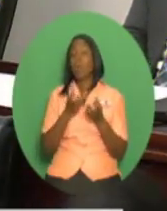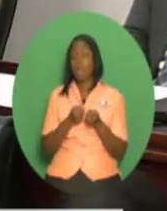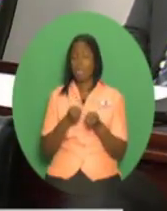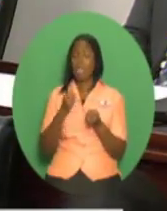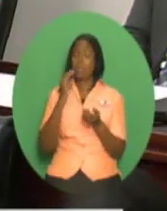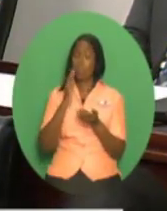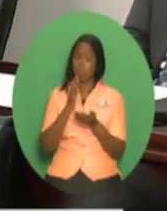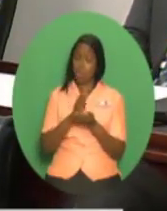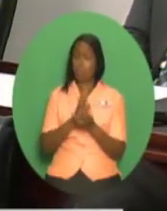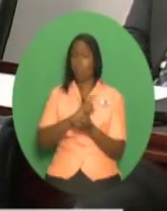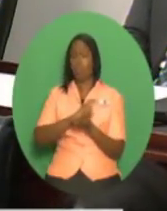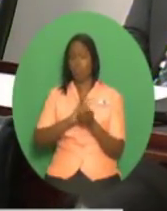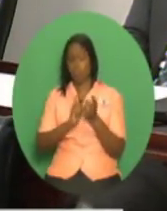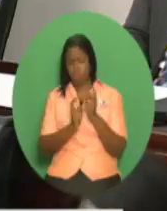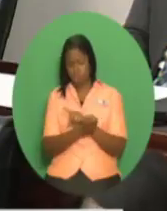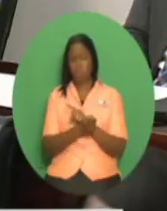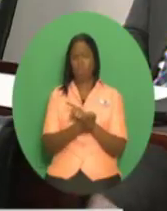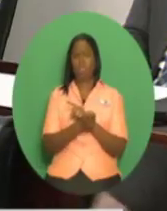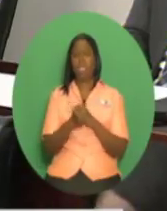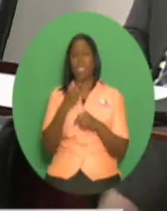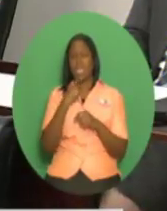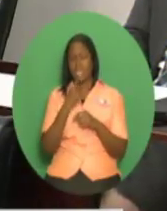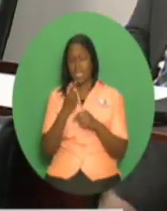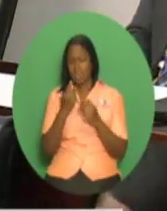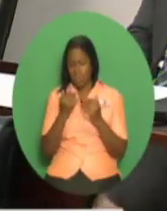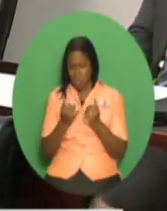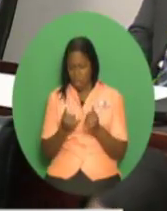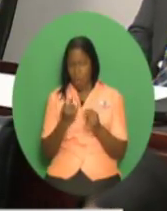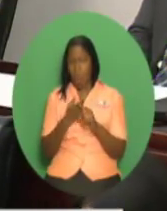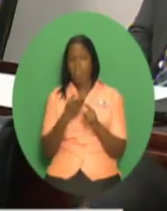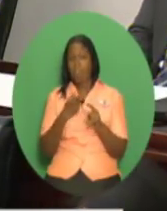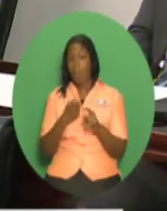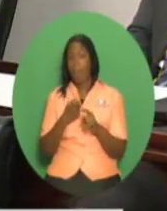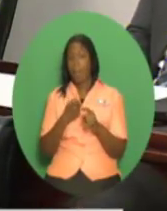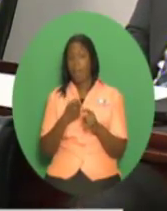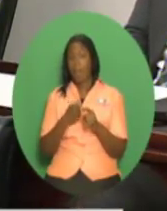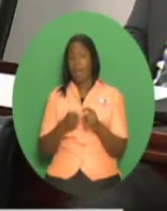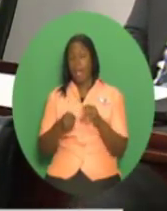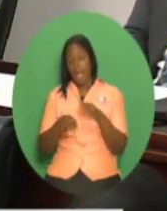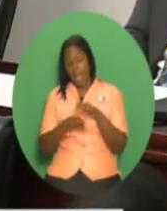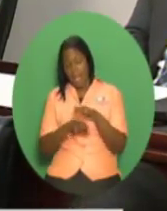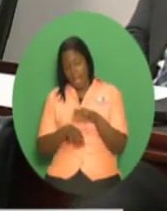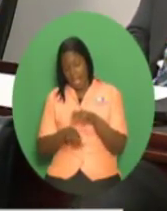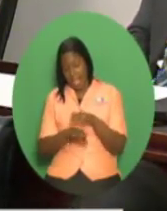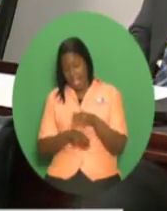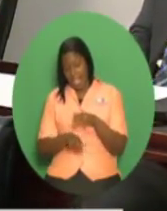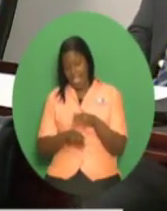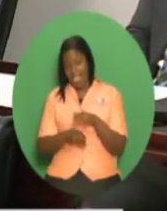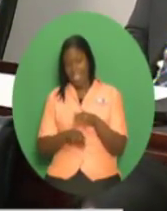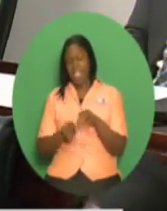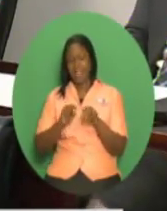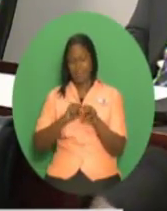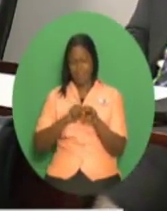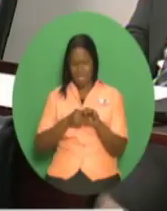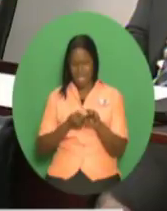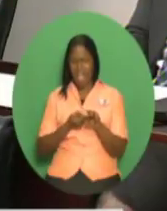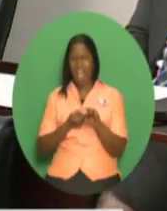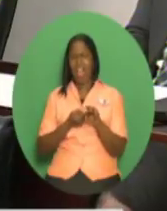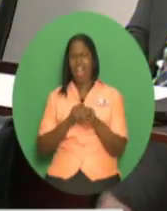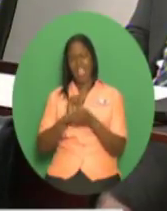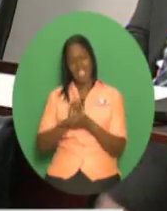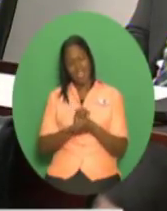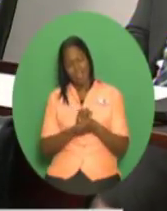level 1 in the infant department right on to standard 5, so that our students will be well